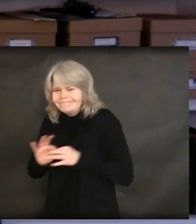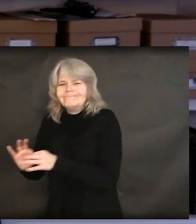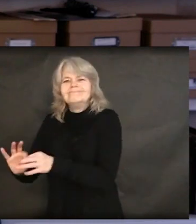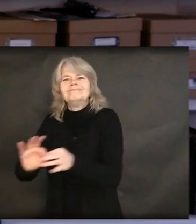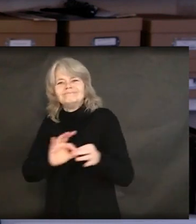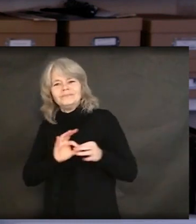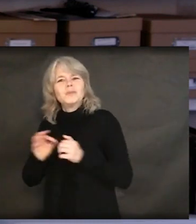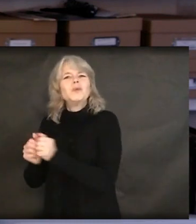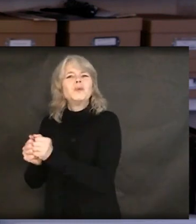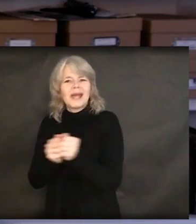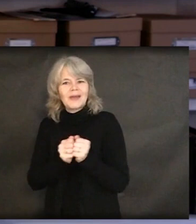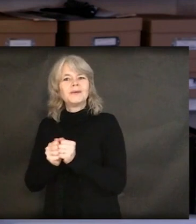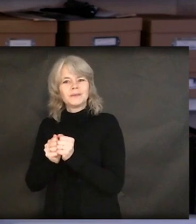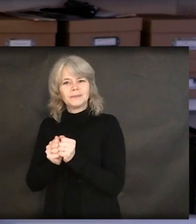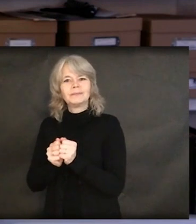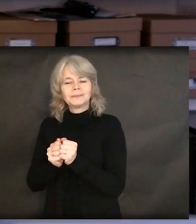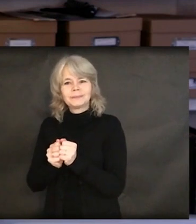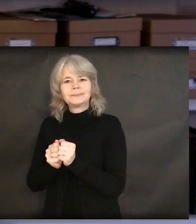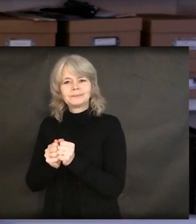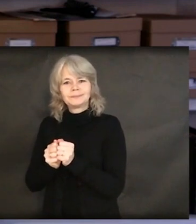balm to all that ails us?